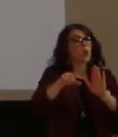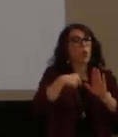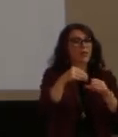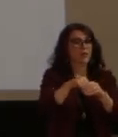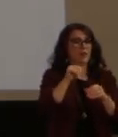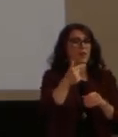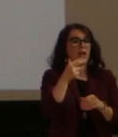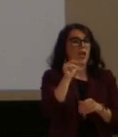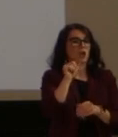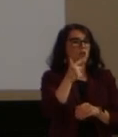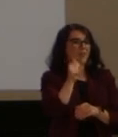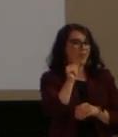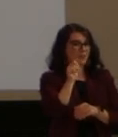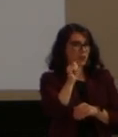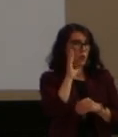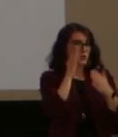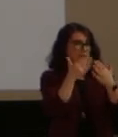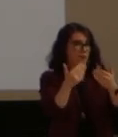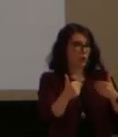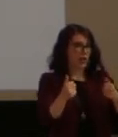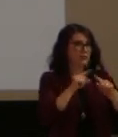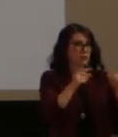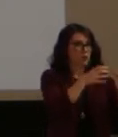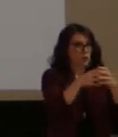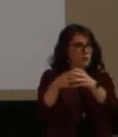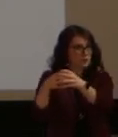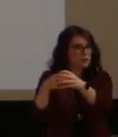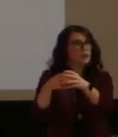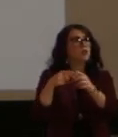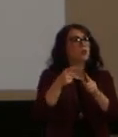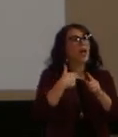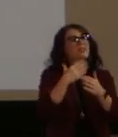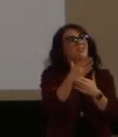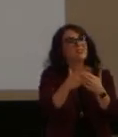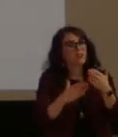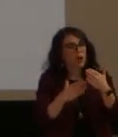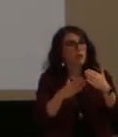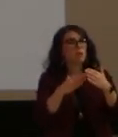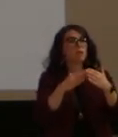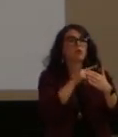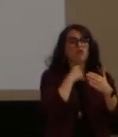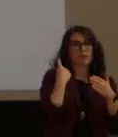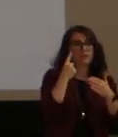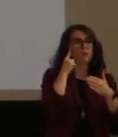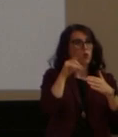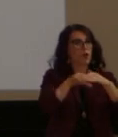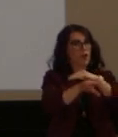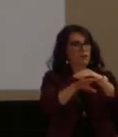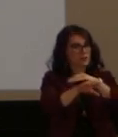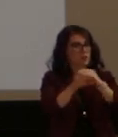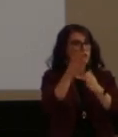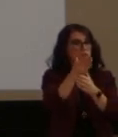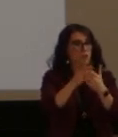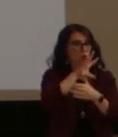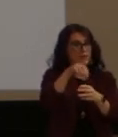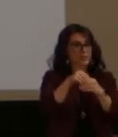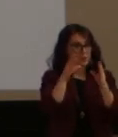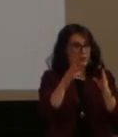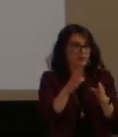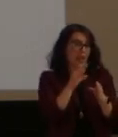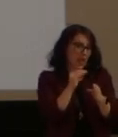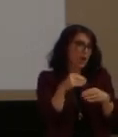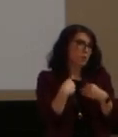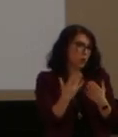aggregate. The registered tier has some risk of identifying research participants and poses some privacy risk